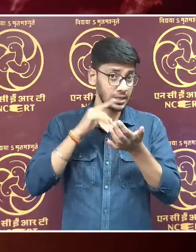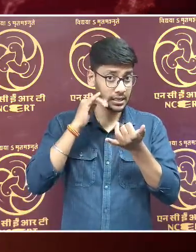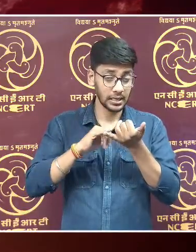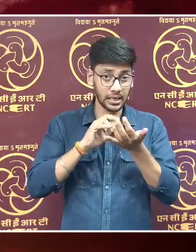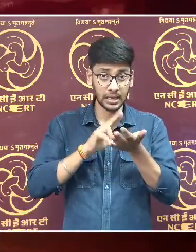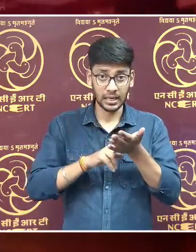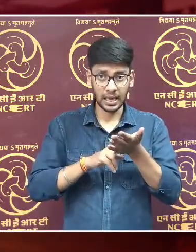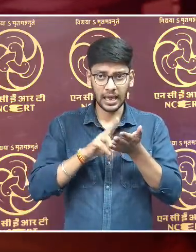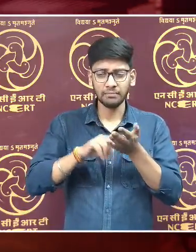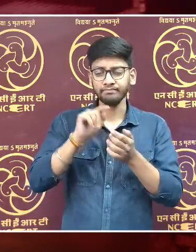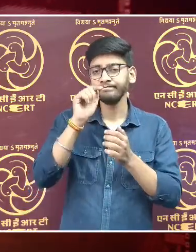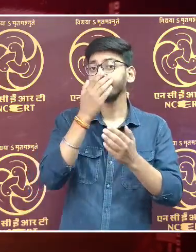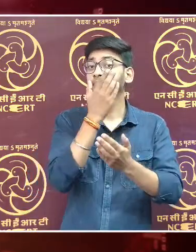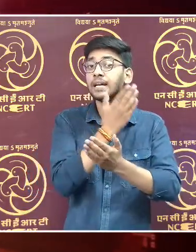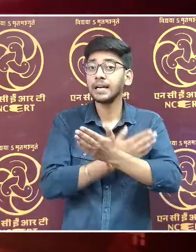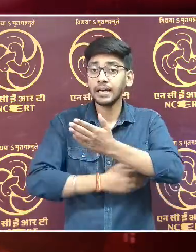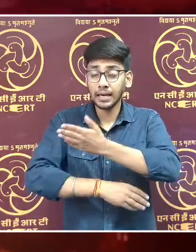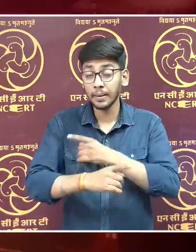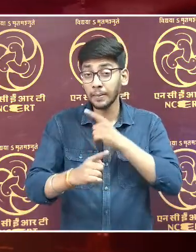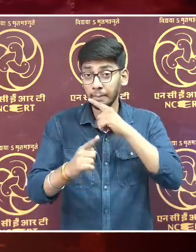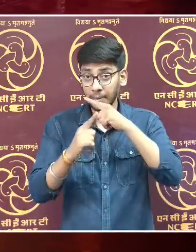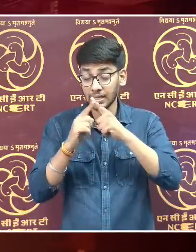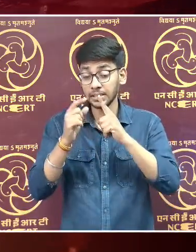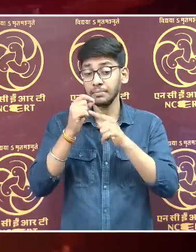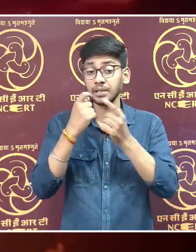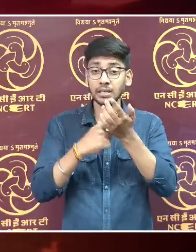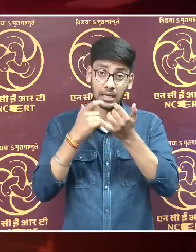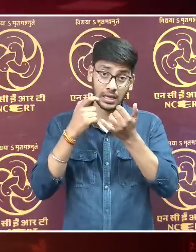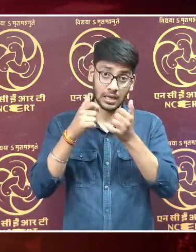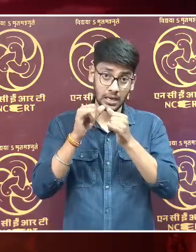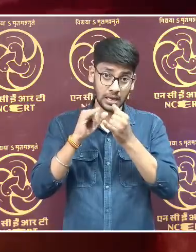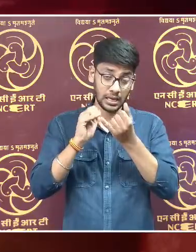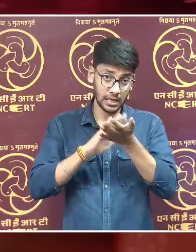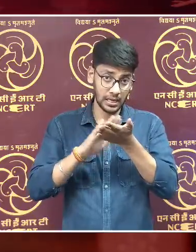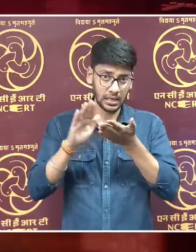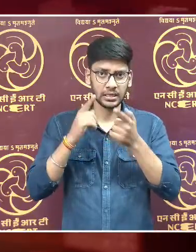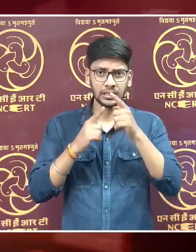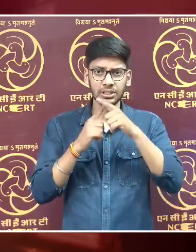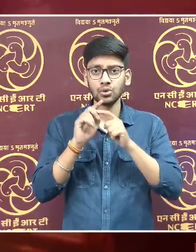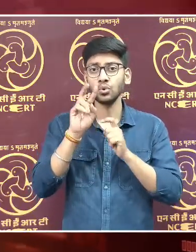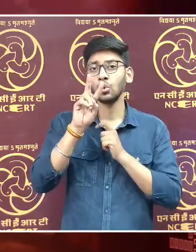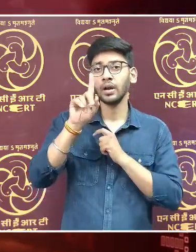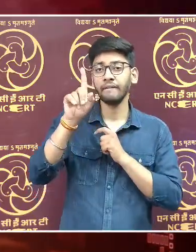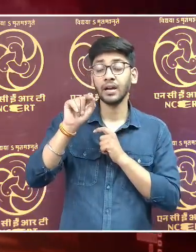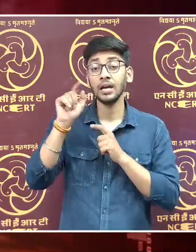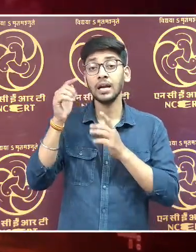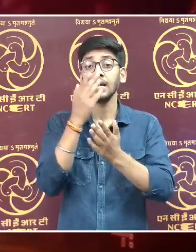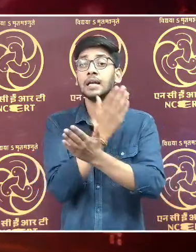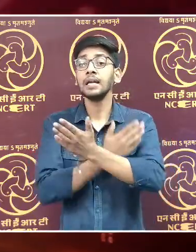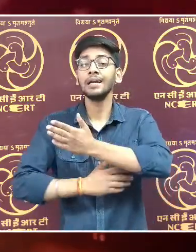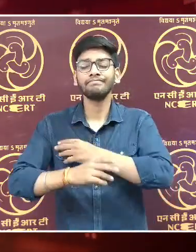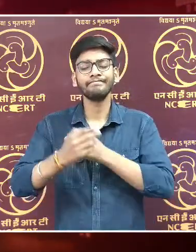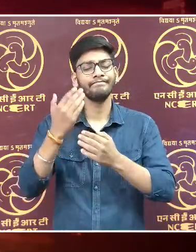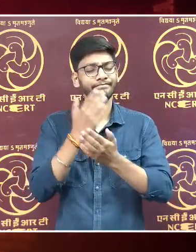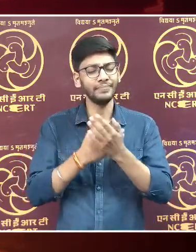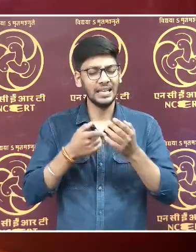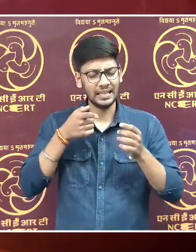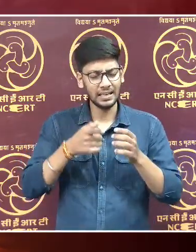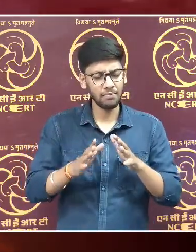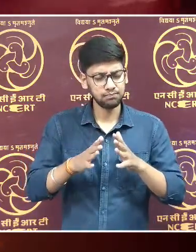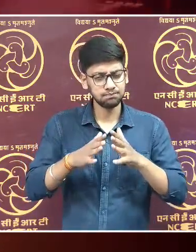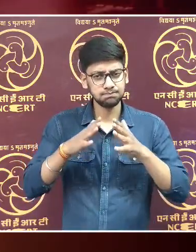as well as the pressure screening checklist that take care of all the 21 disability conditions. So it's a